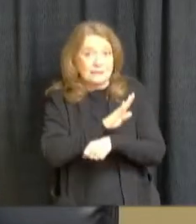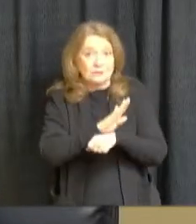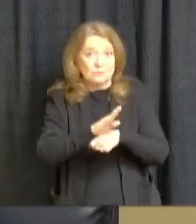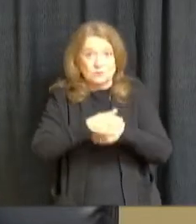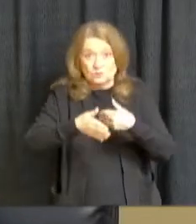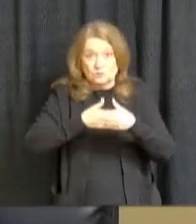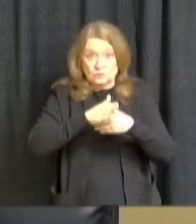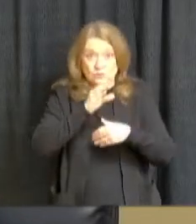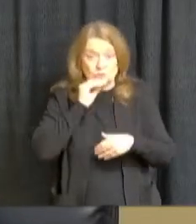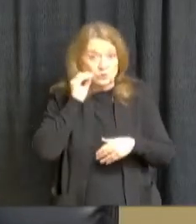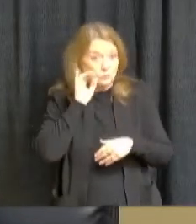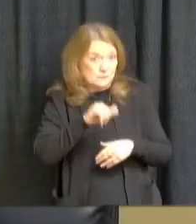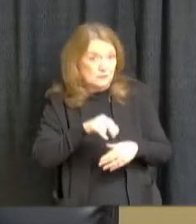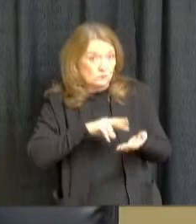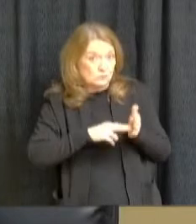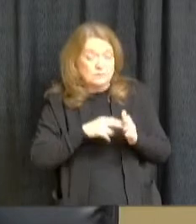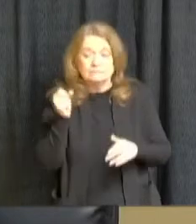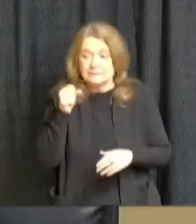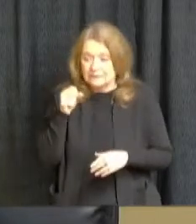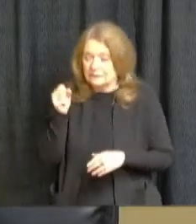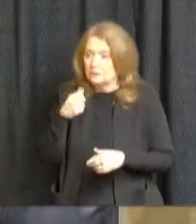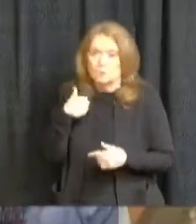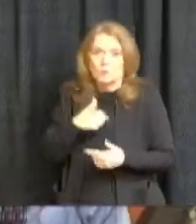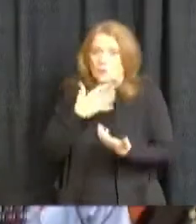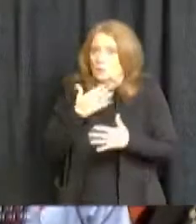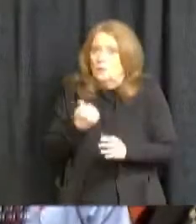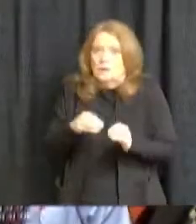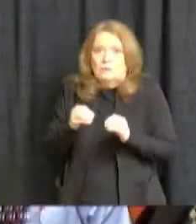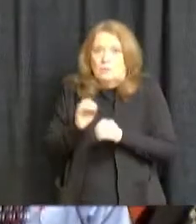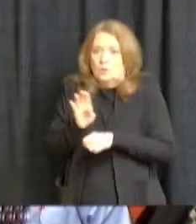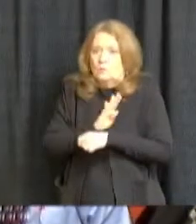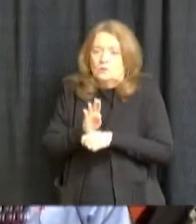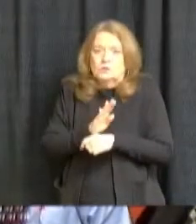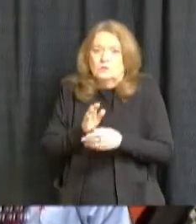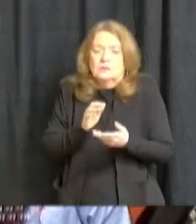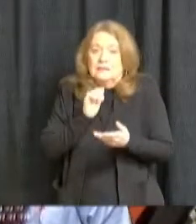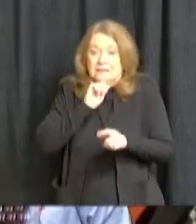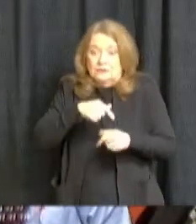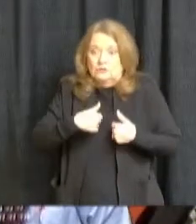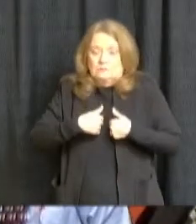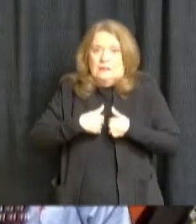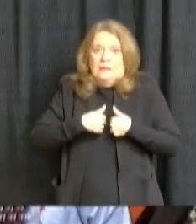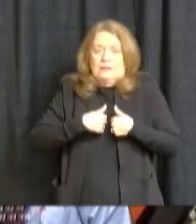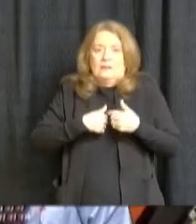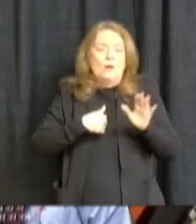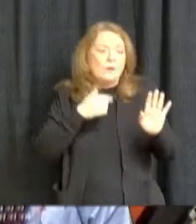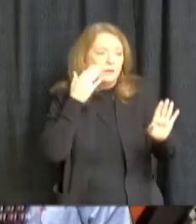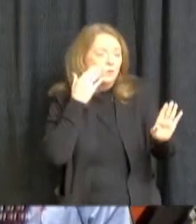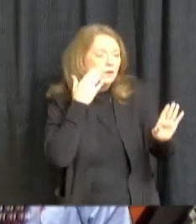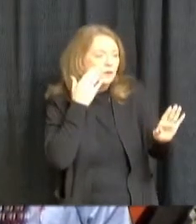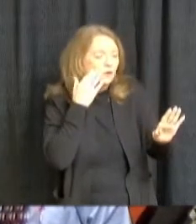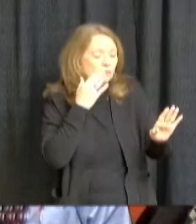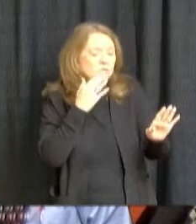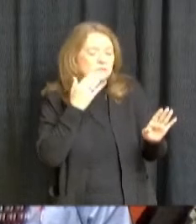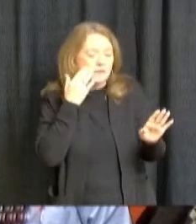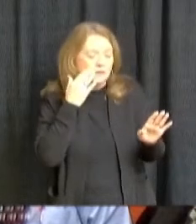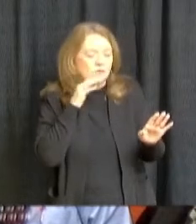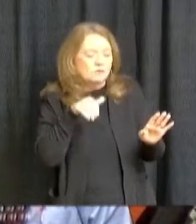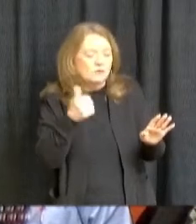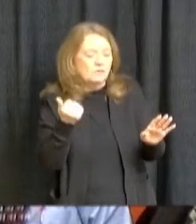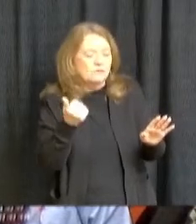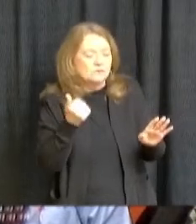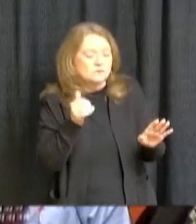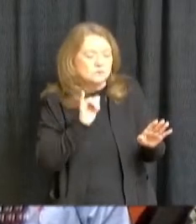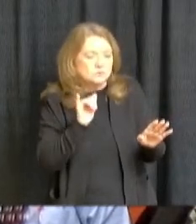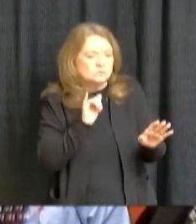close to your home. Is that what you're saying? Yeah. Okay. We don't want any more. It's not just me. It's I know. I've had some other ones to call me as